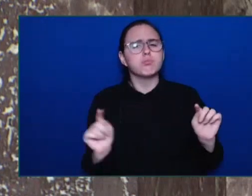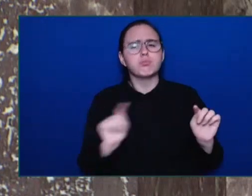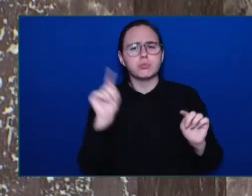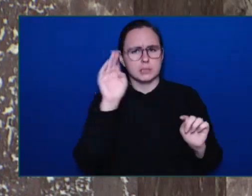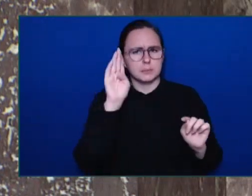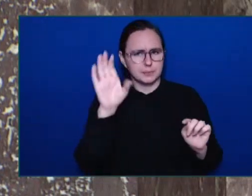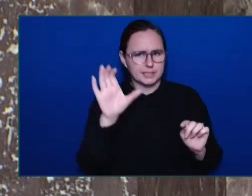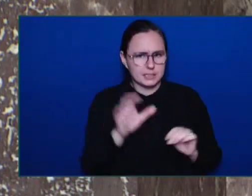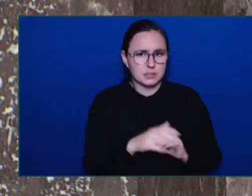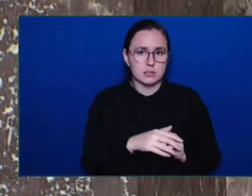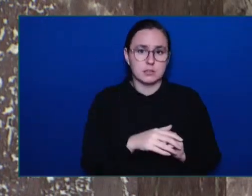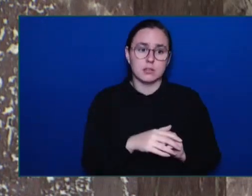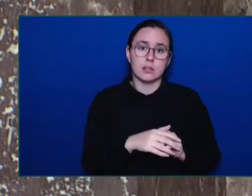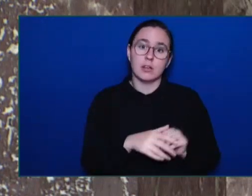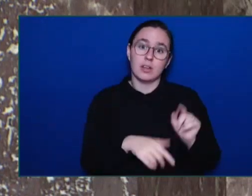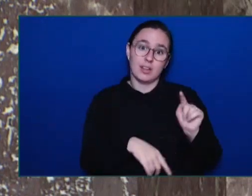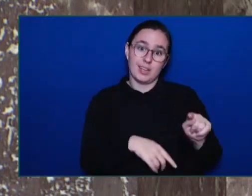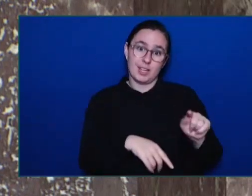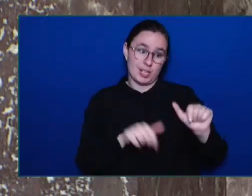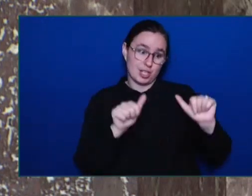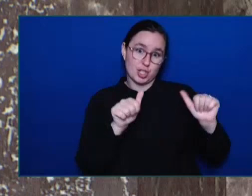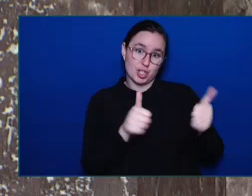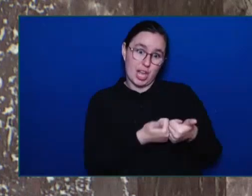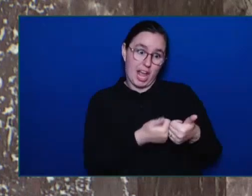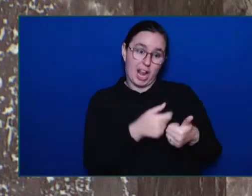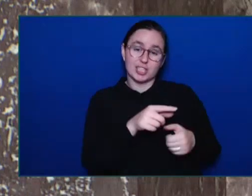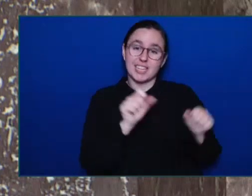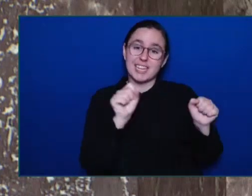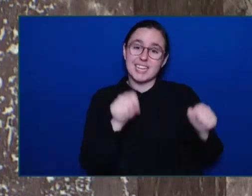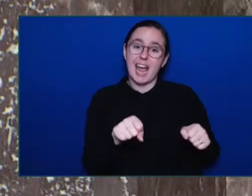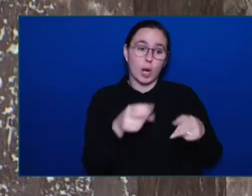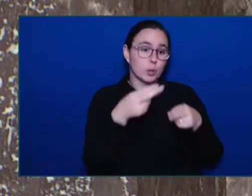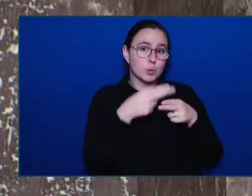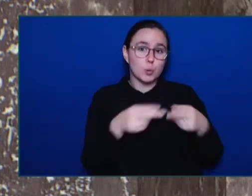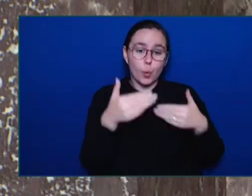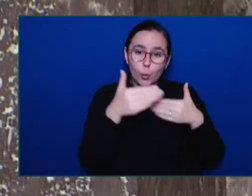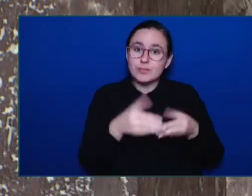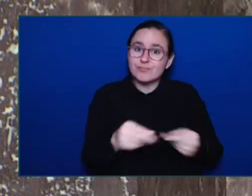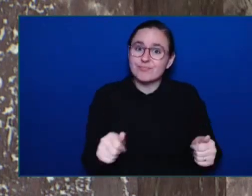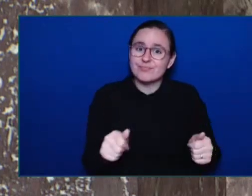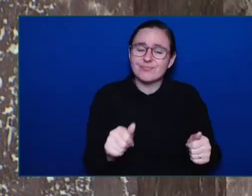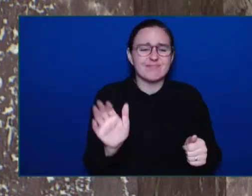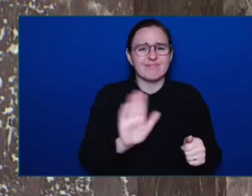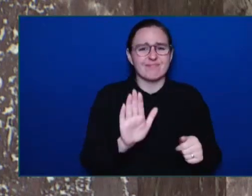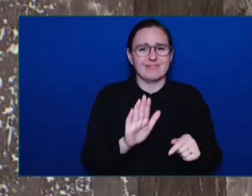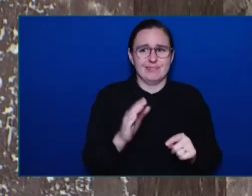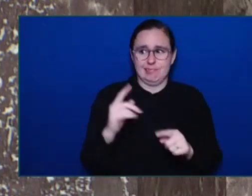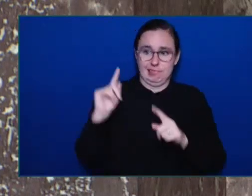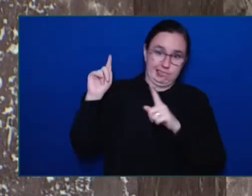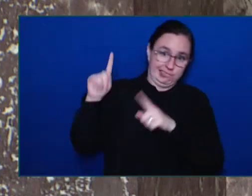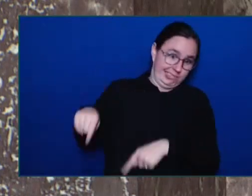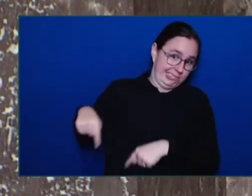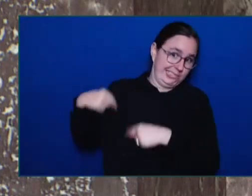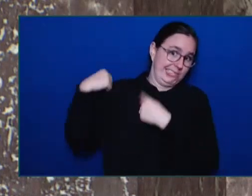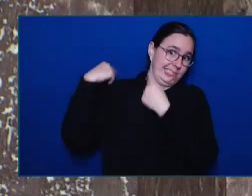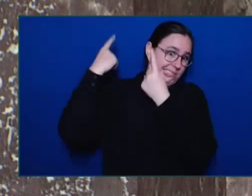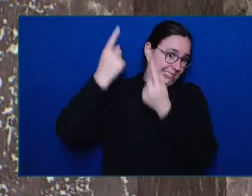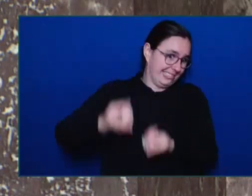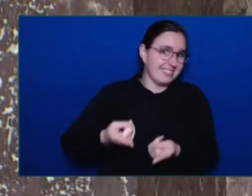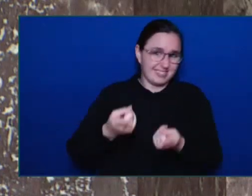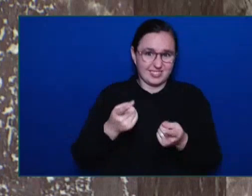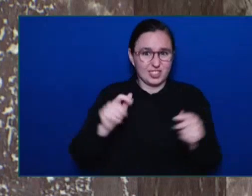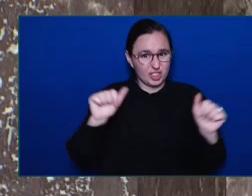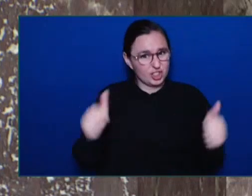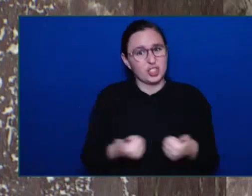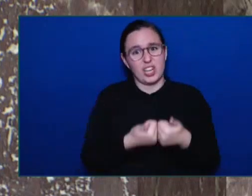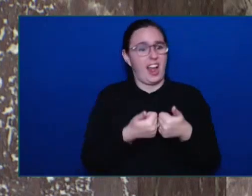problem that's been building on decades. Okay, this is a challenge that we have as a province, I think, not seen